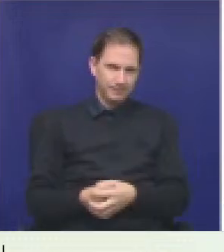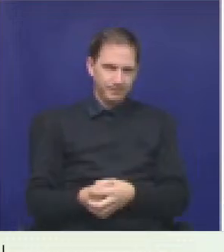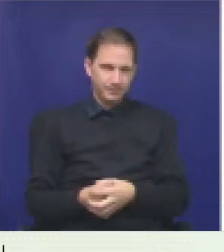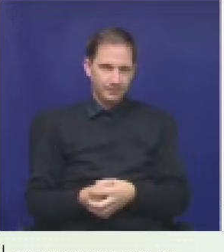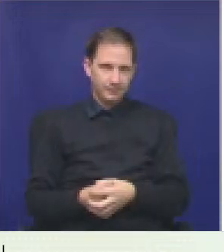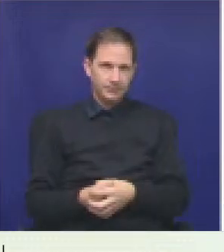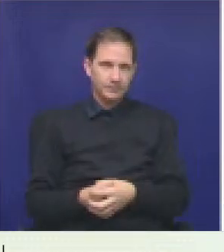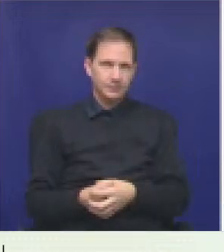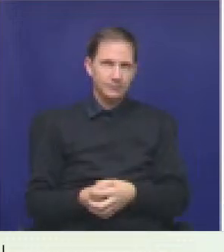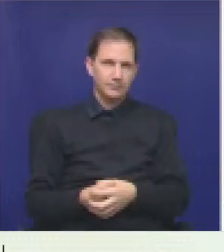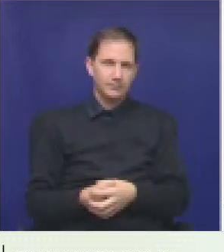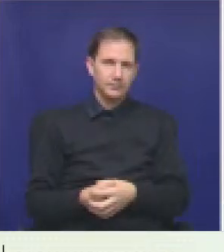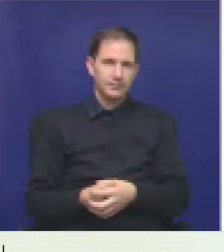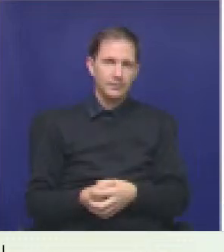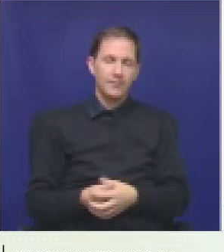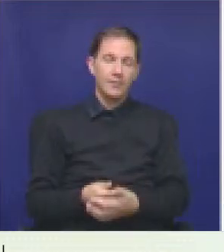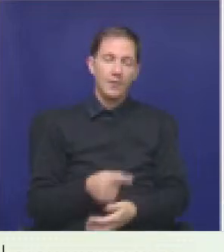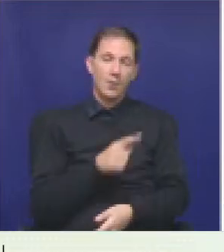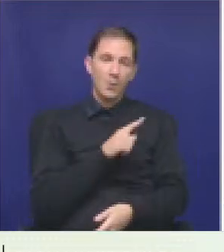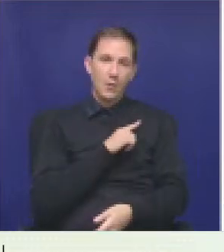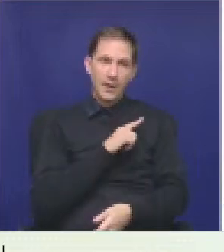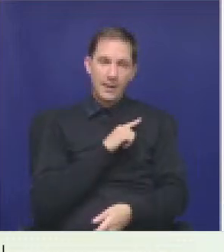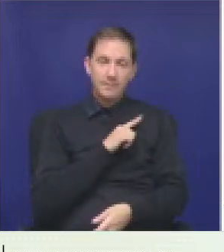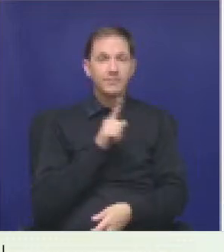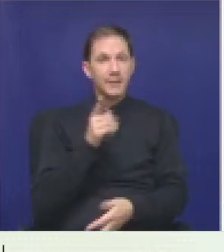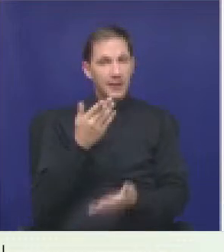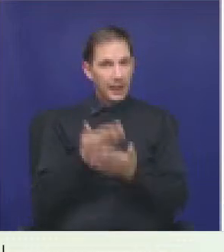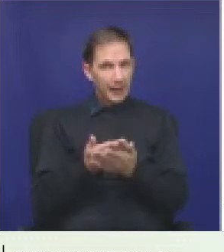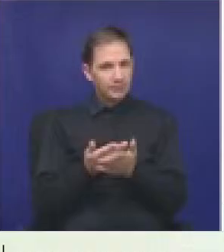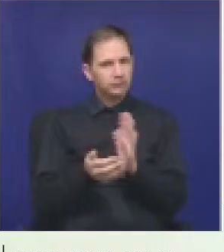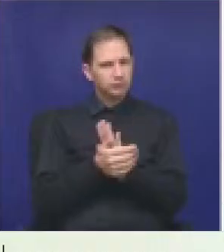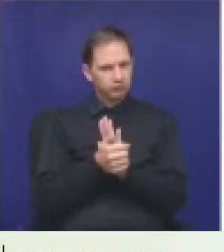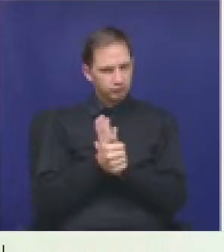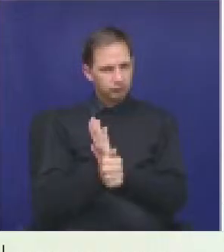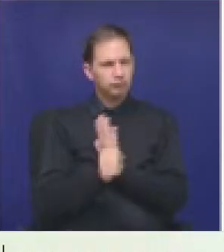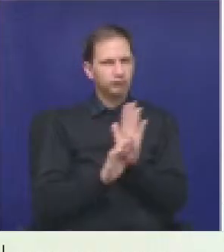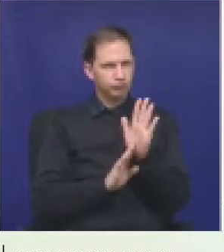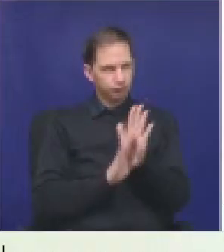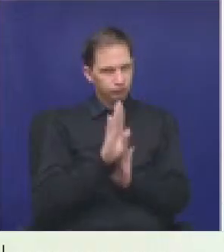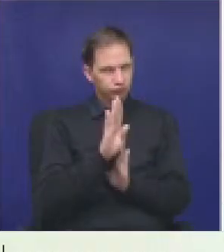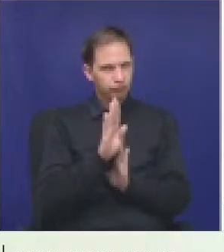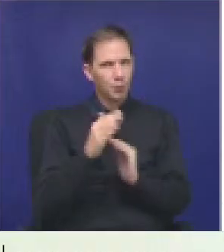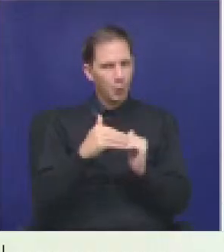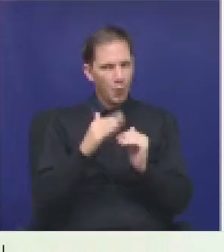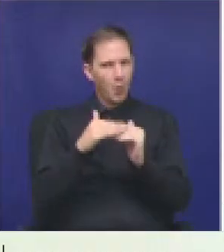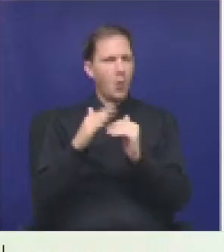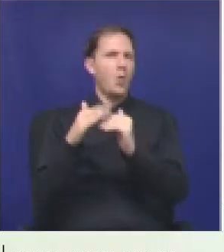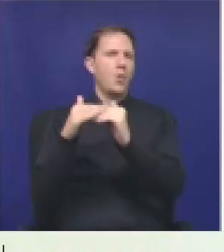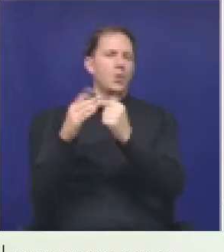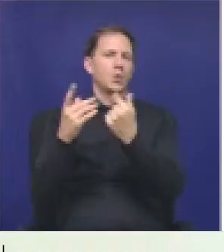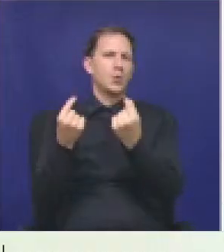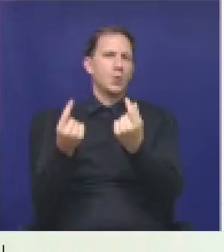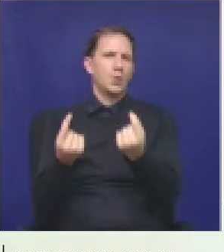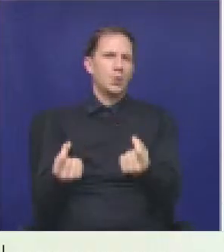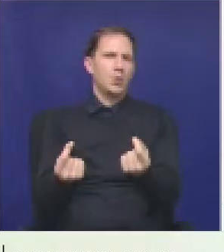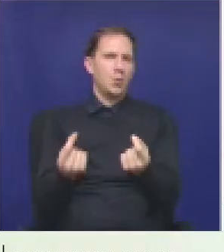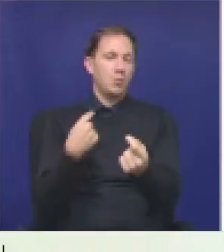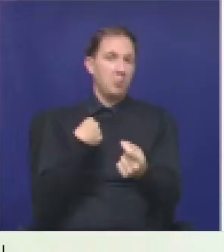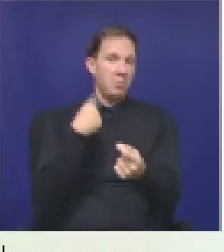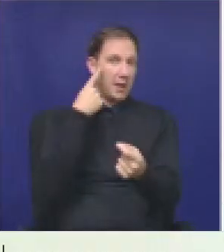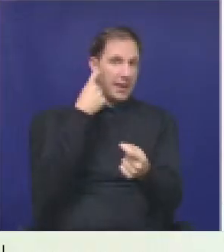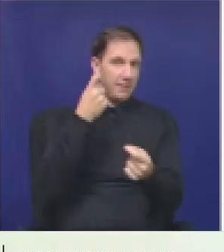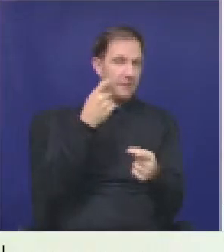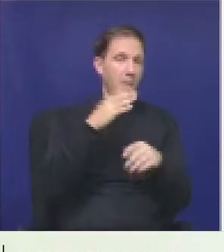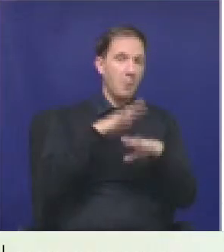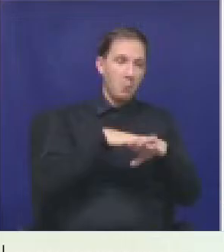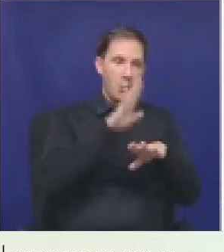state organs. In order to enhance the capability and capacity of Stats SA, we believe the National Treasury should